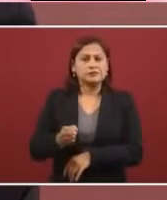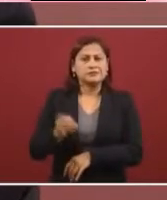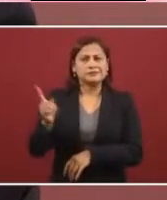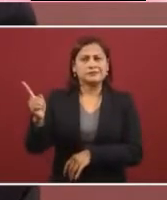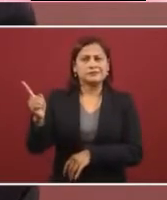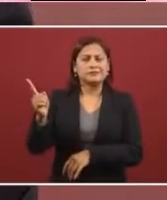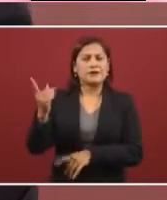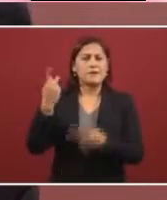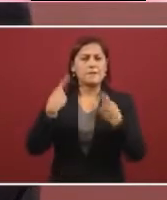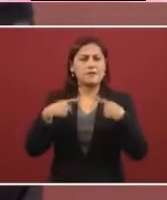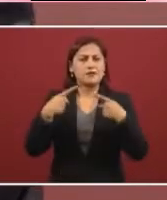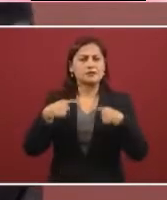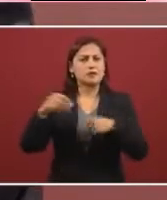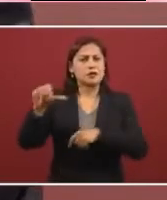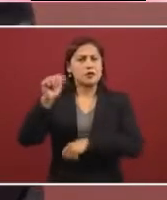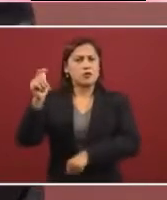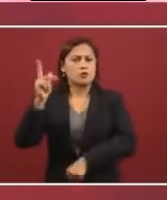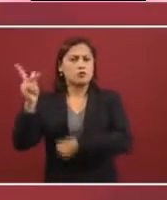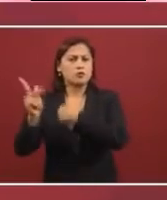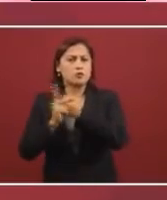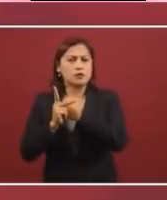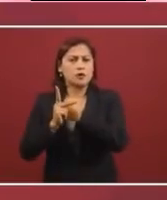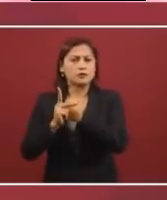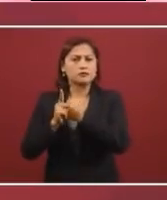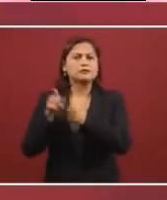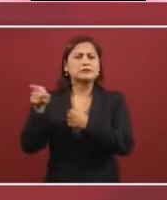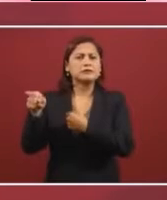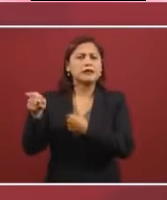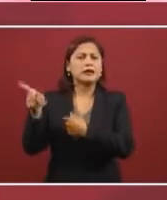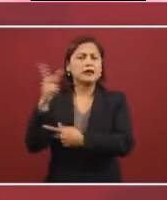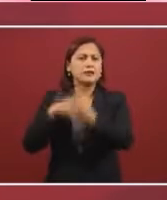that are looking for life however they can?